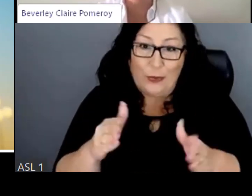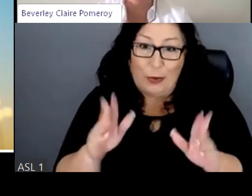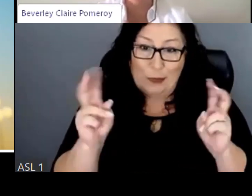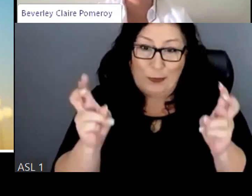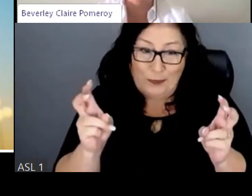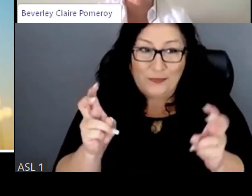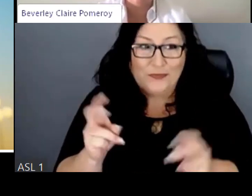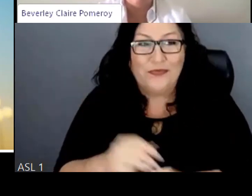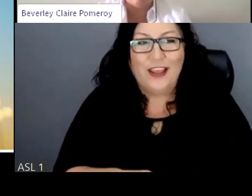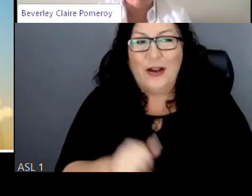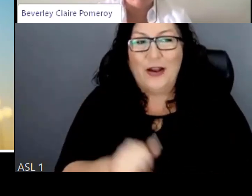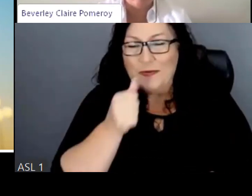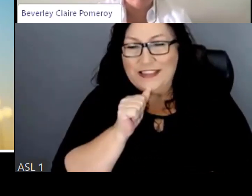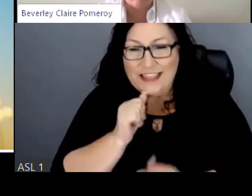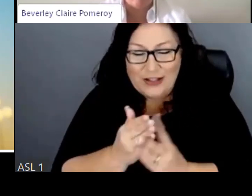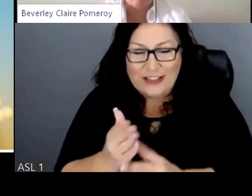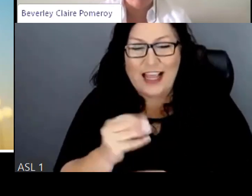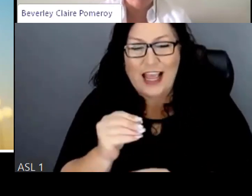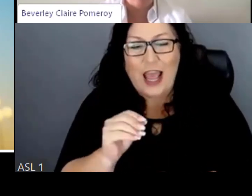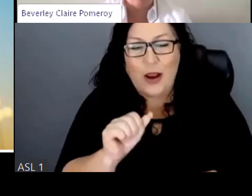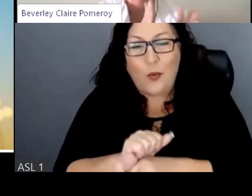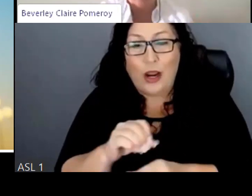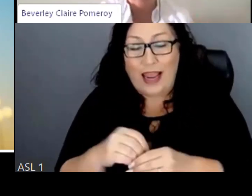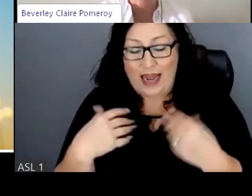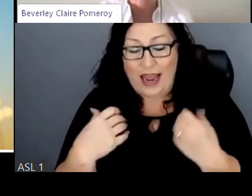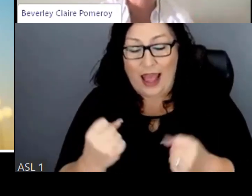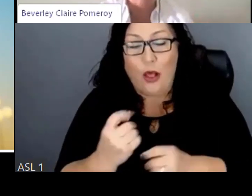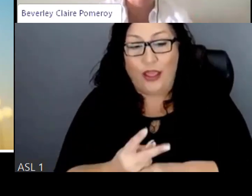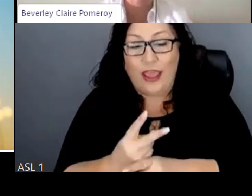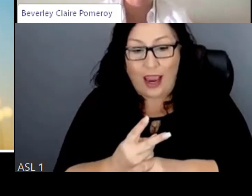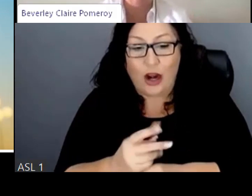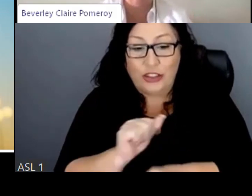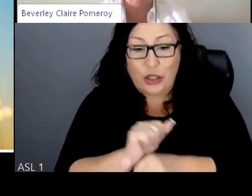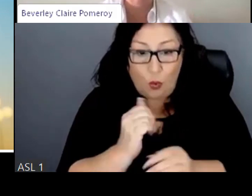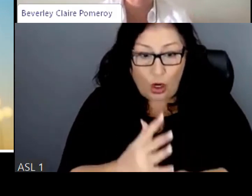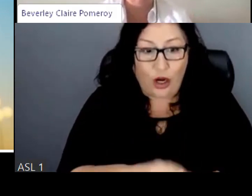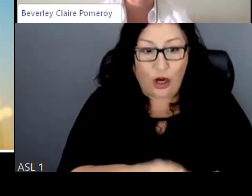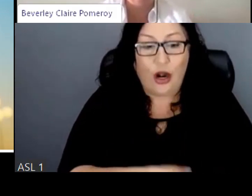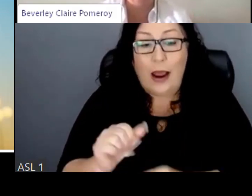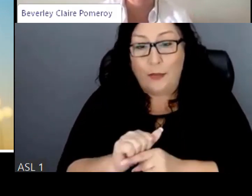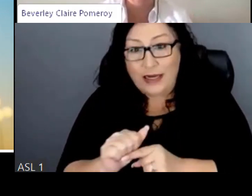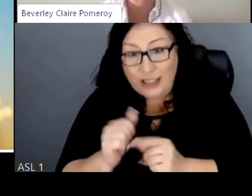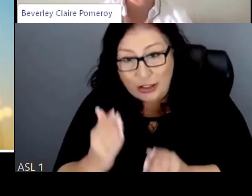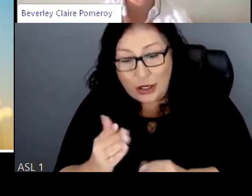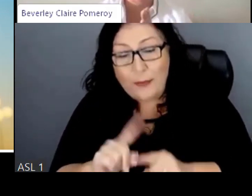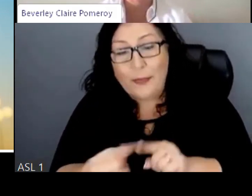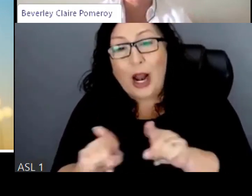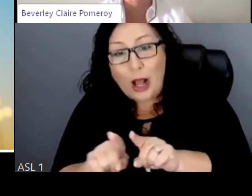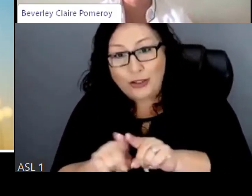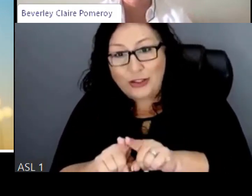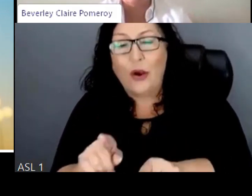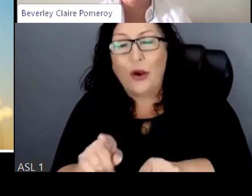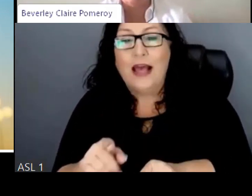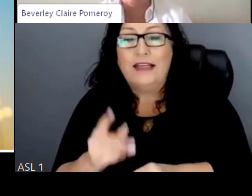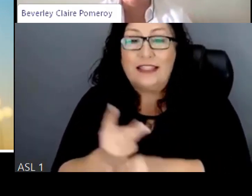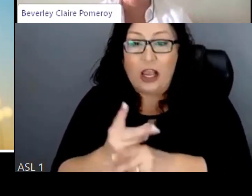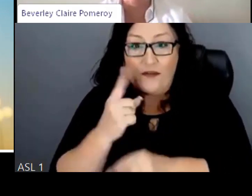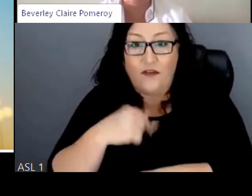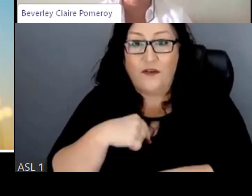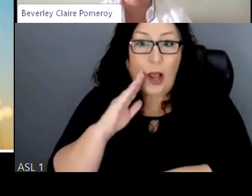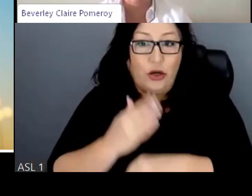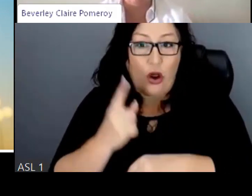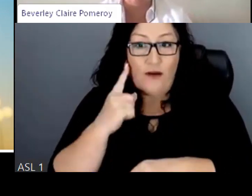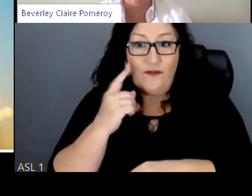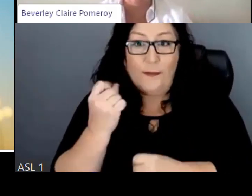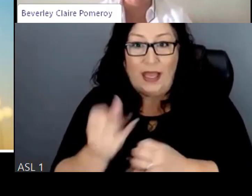word resiliency, and both working in healthcare as a frontline worker and practitioner, but also as a caregiver for